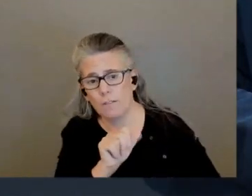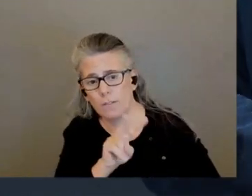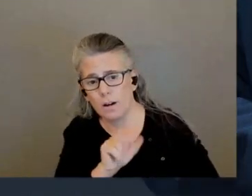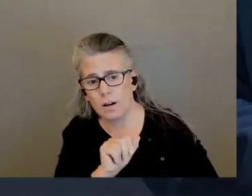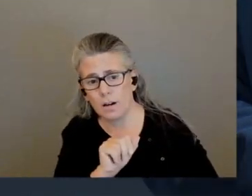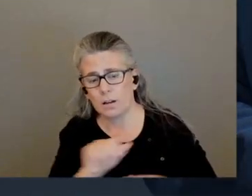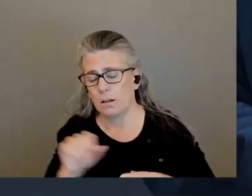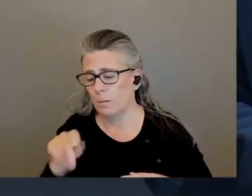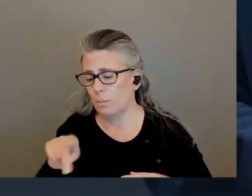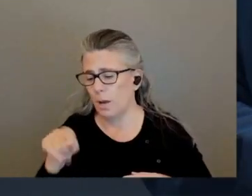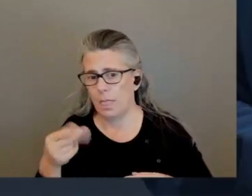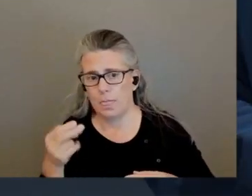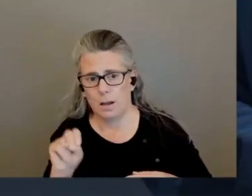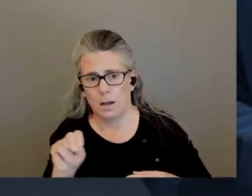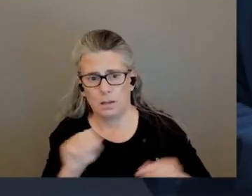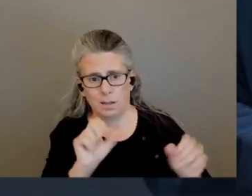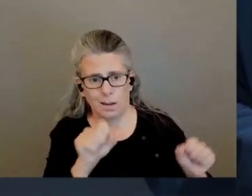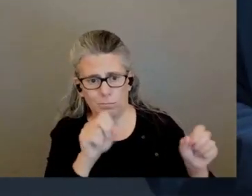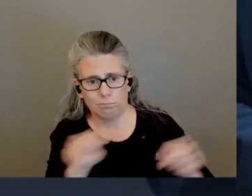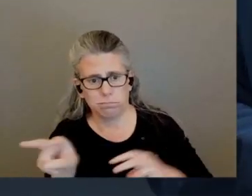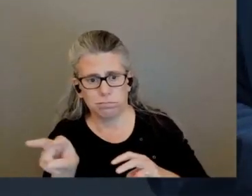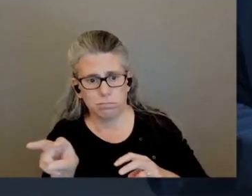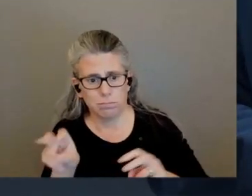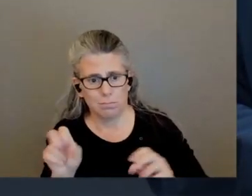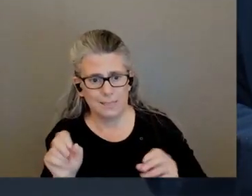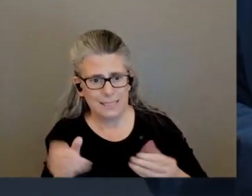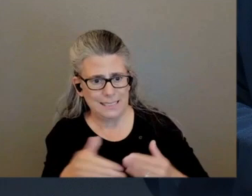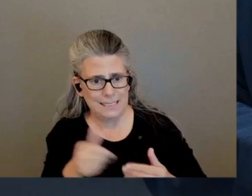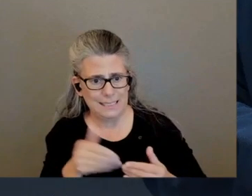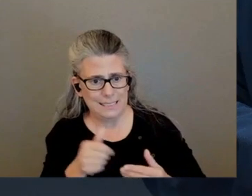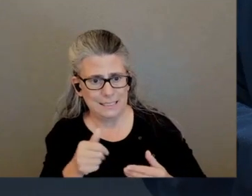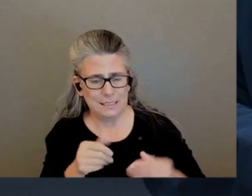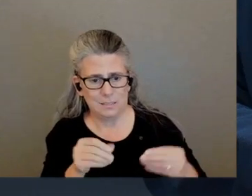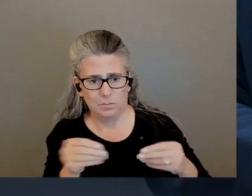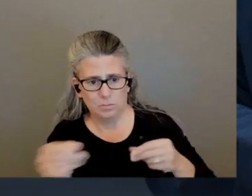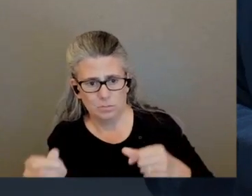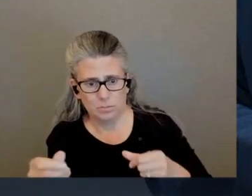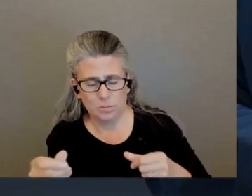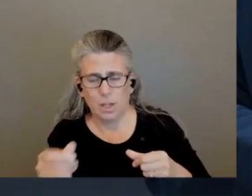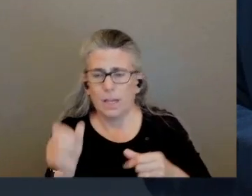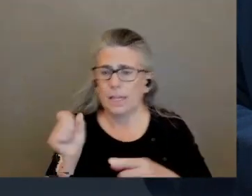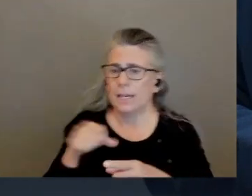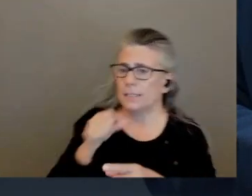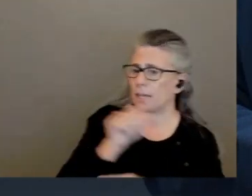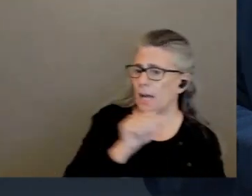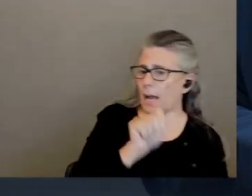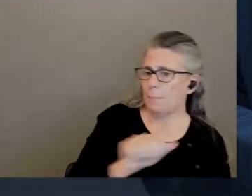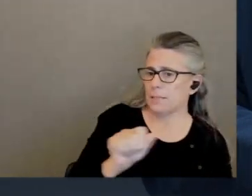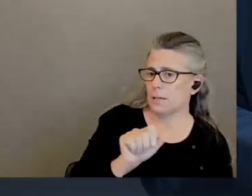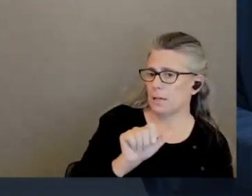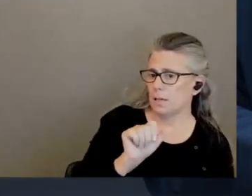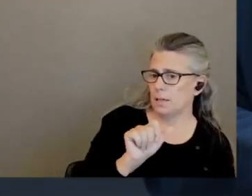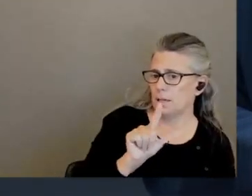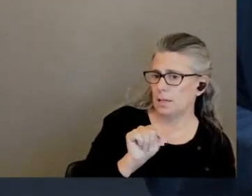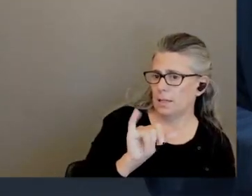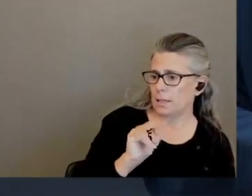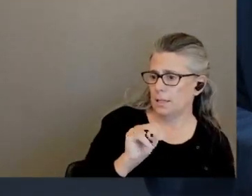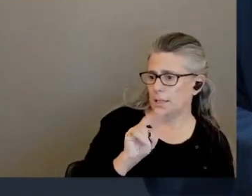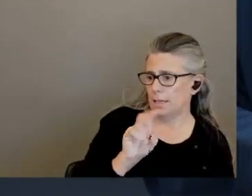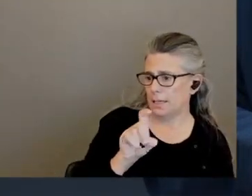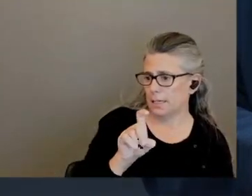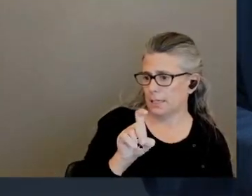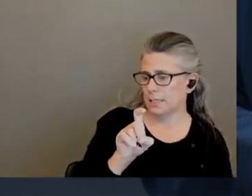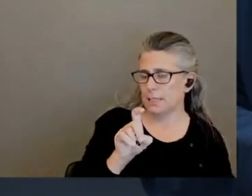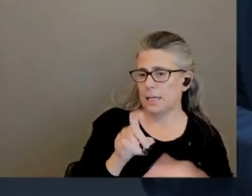you can use the same distributions. So for example, Amazon Linux is available for both x86